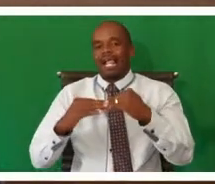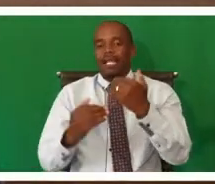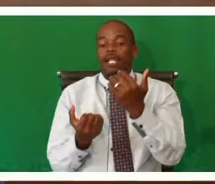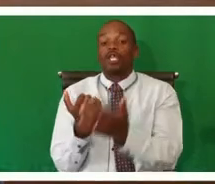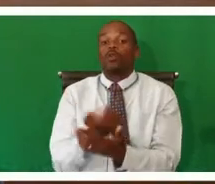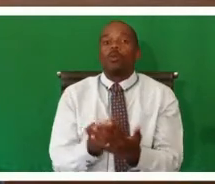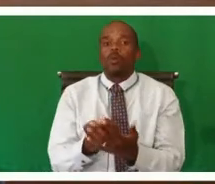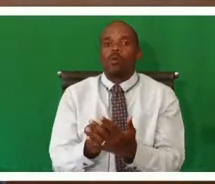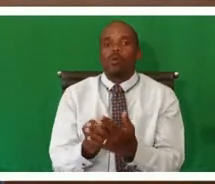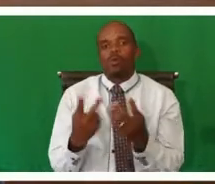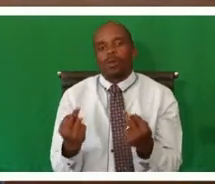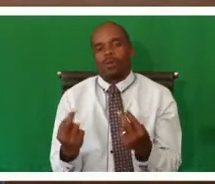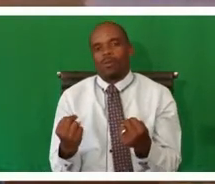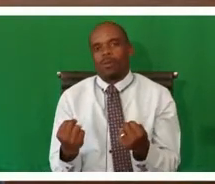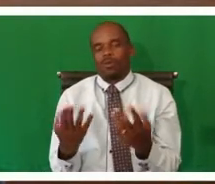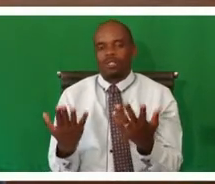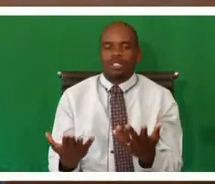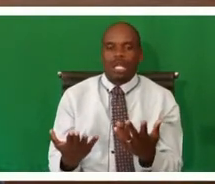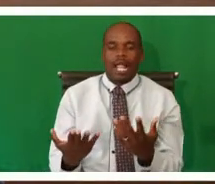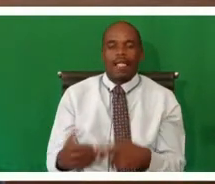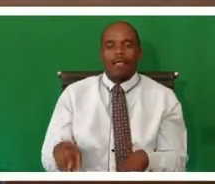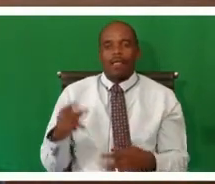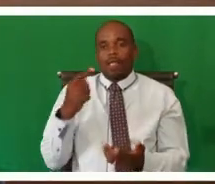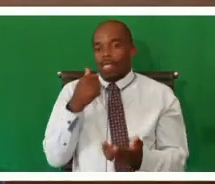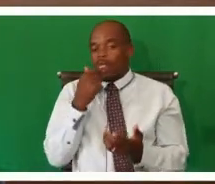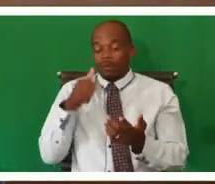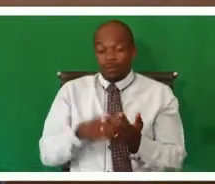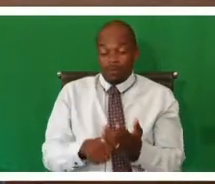ahead remains long.